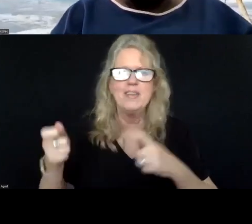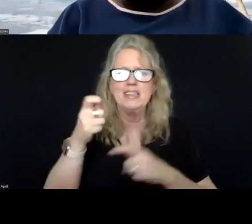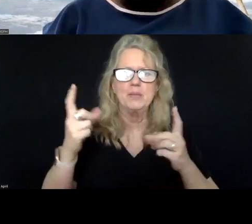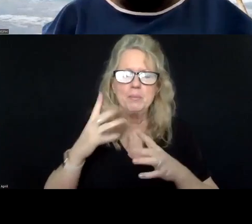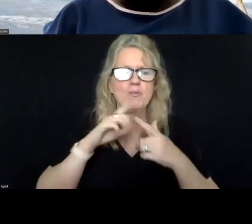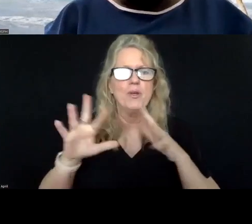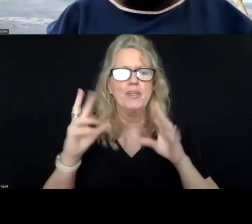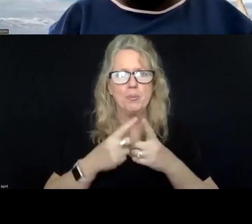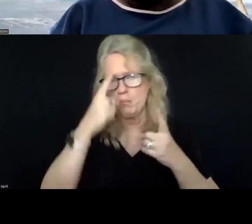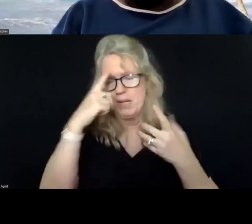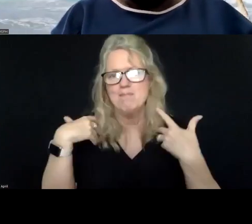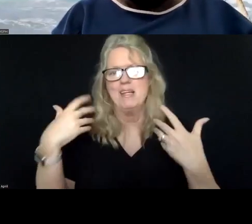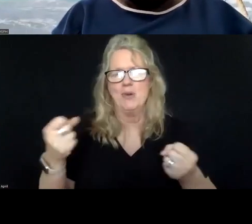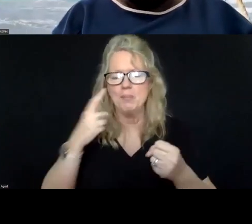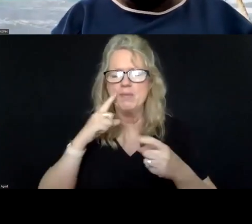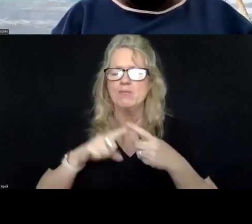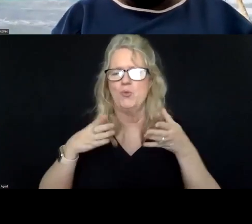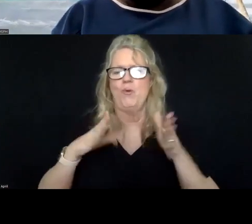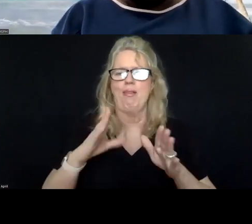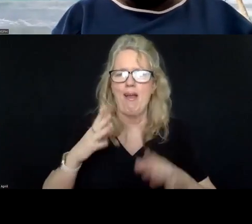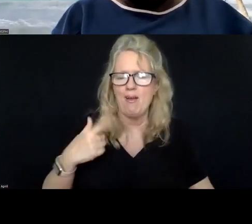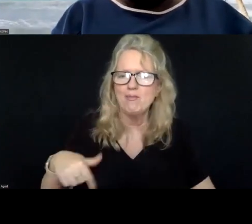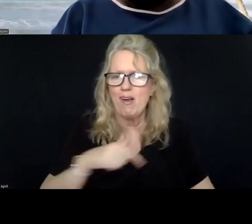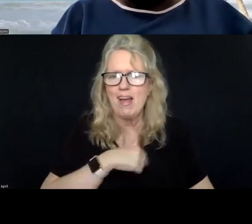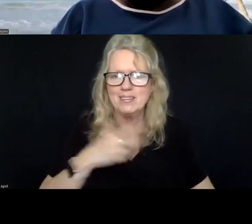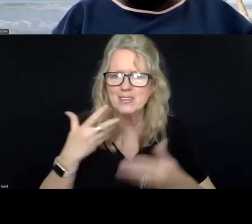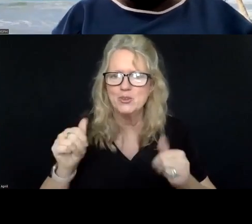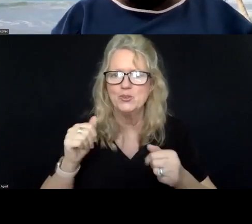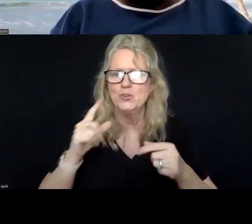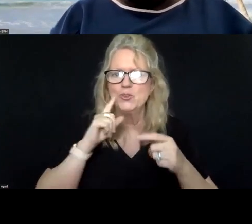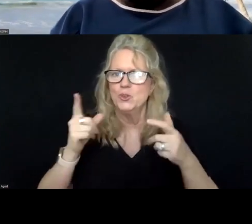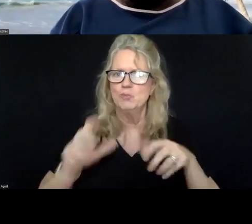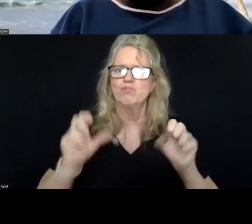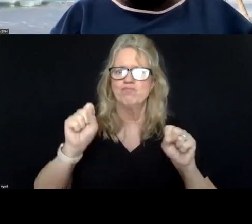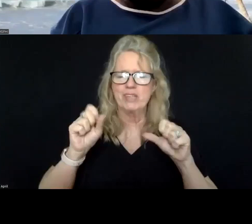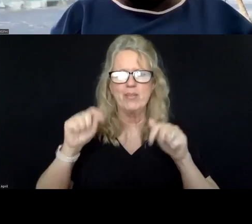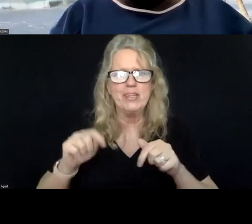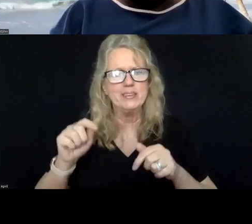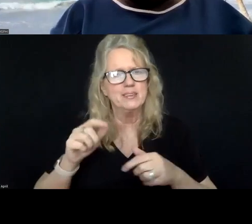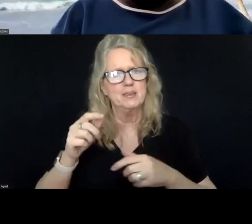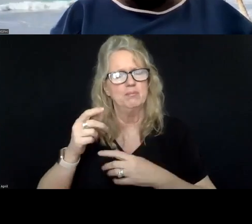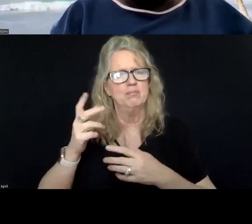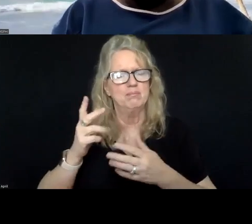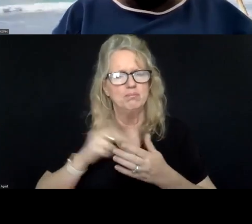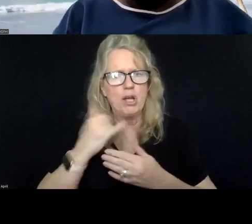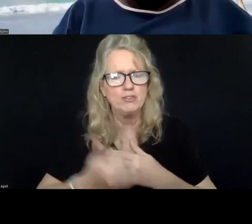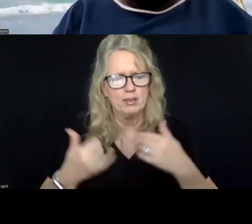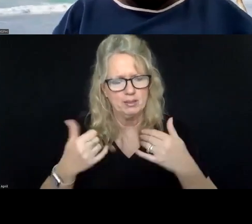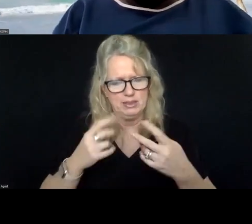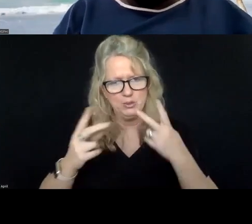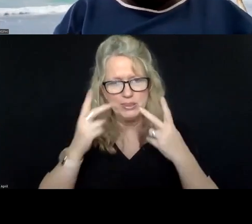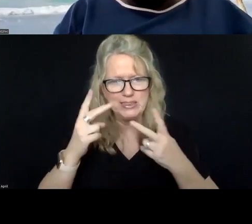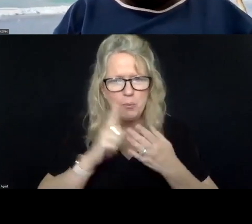Department of Mental Health, for allowing us to pilot this project and seeing exactly what is